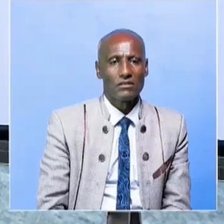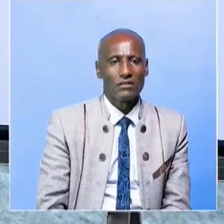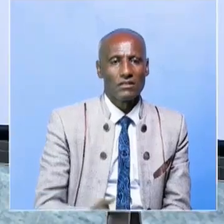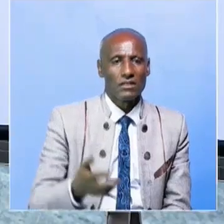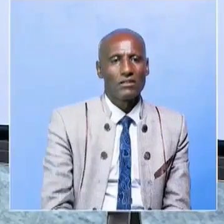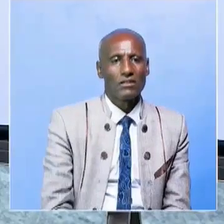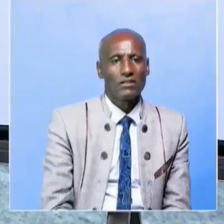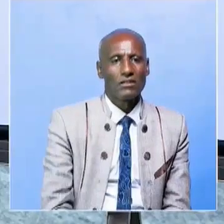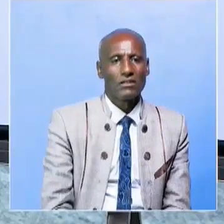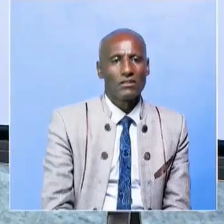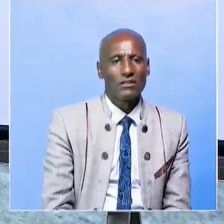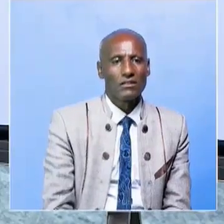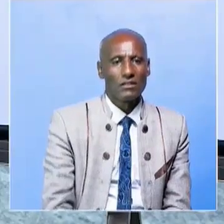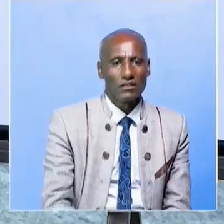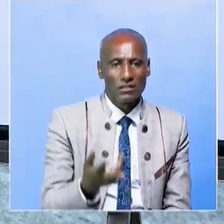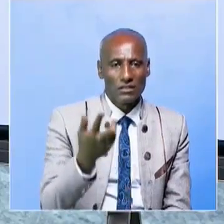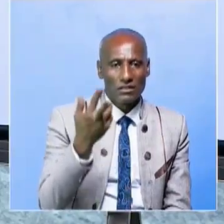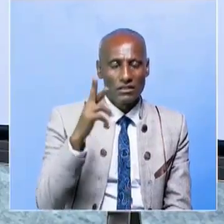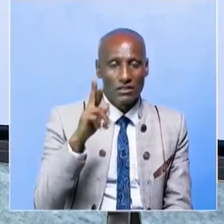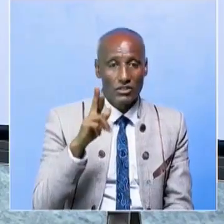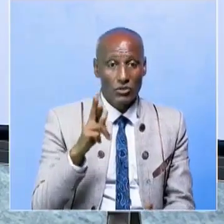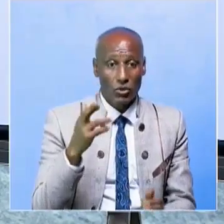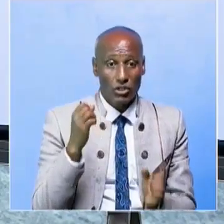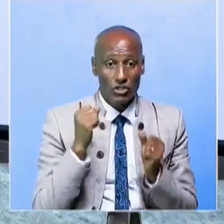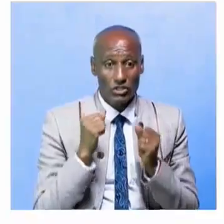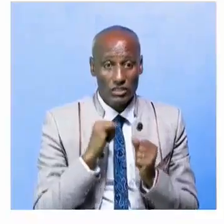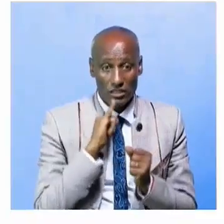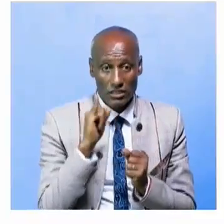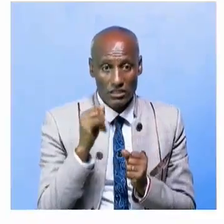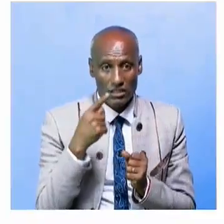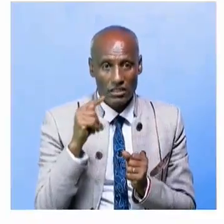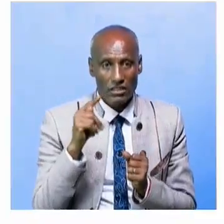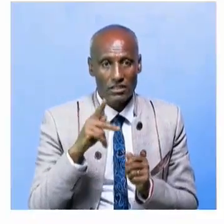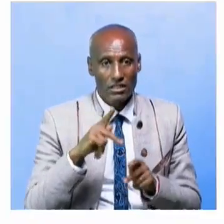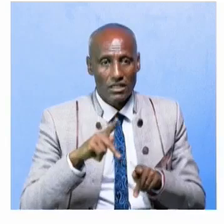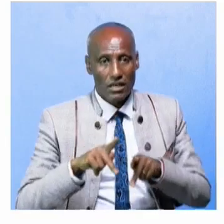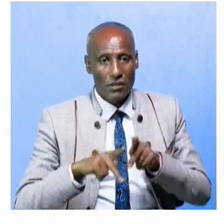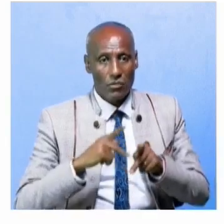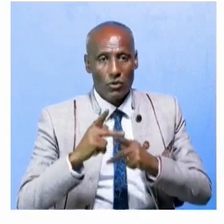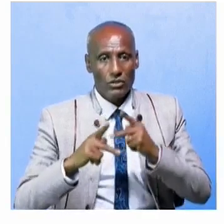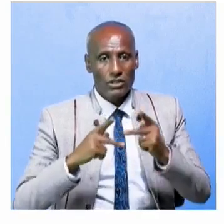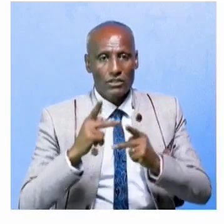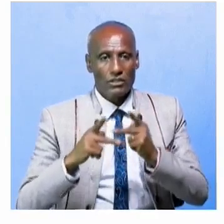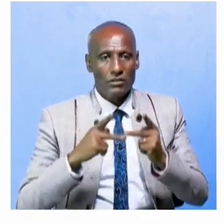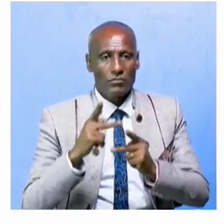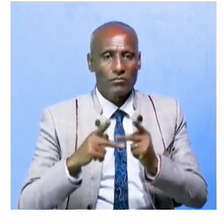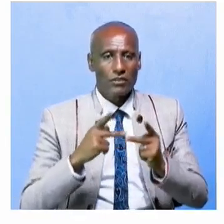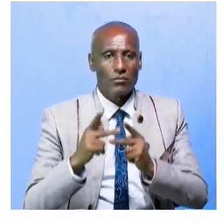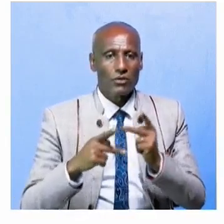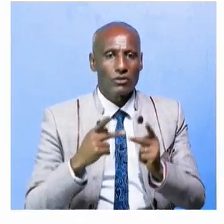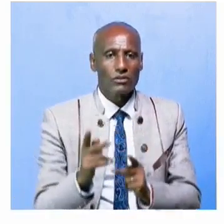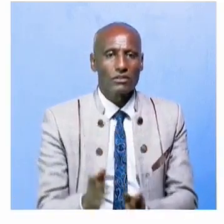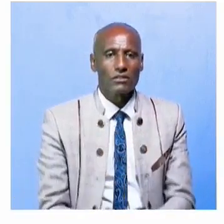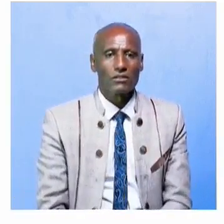restoration. So restoration is the process